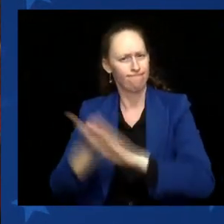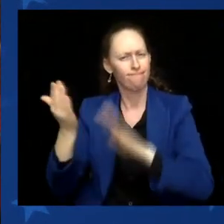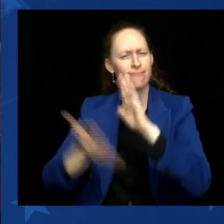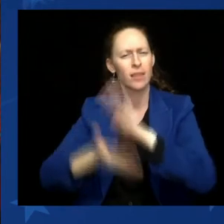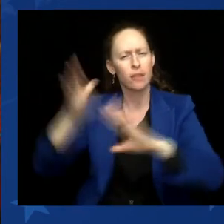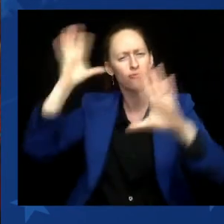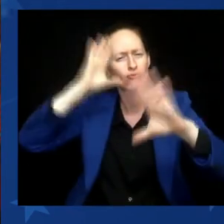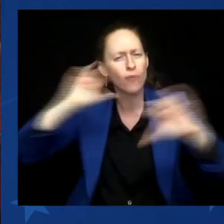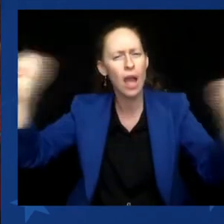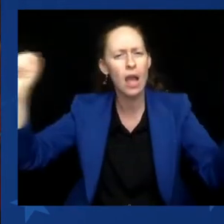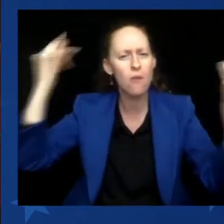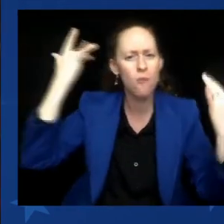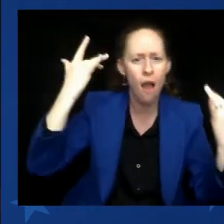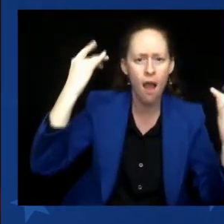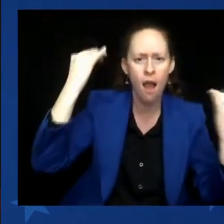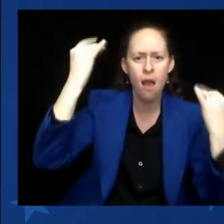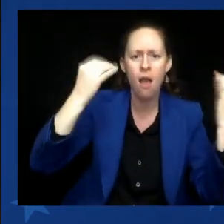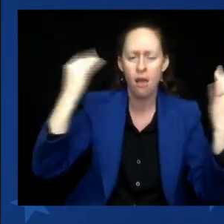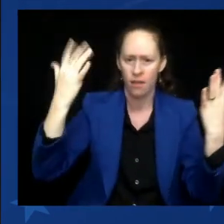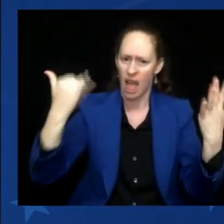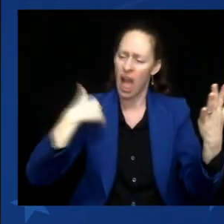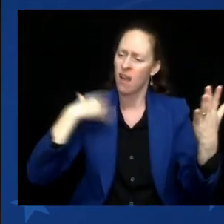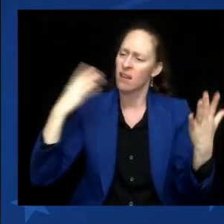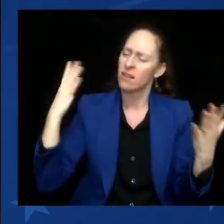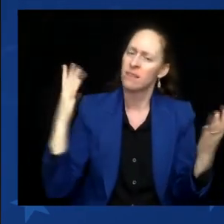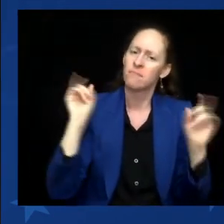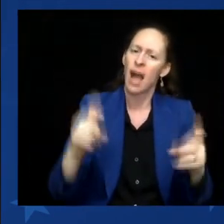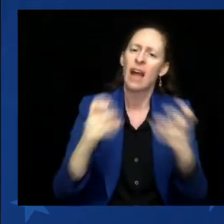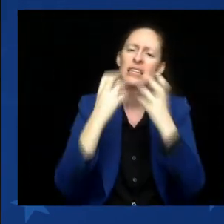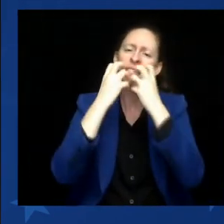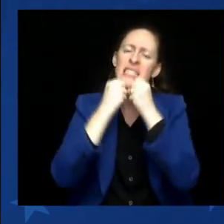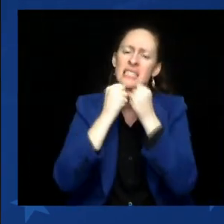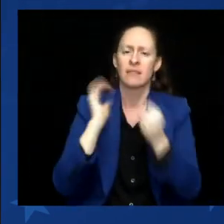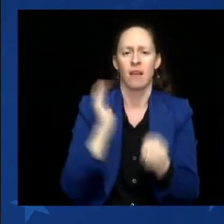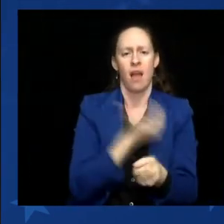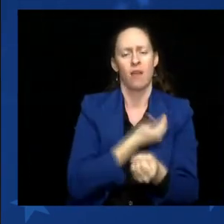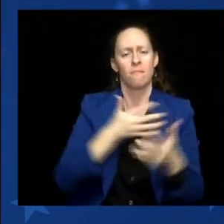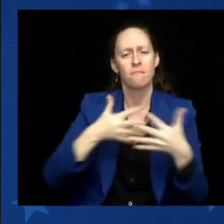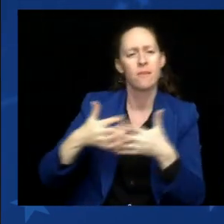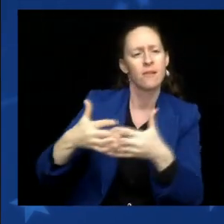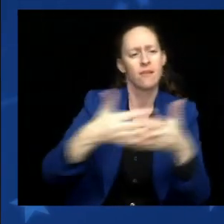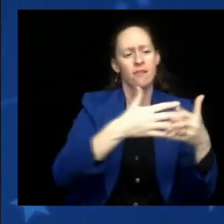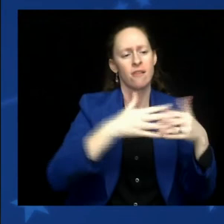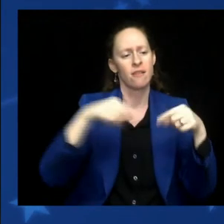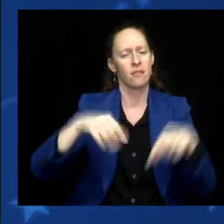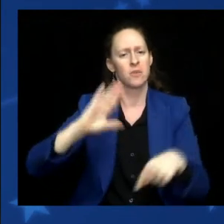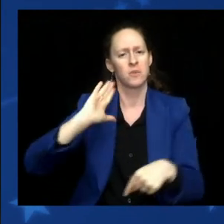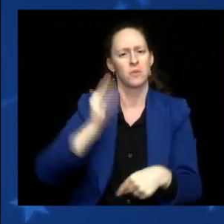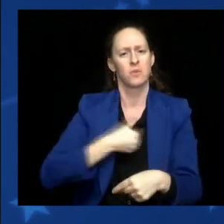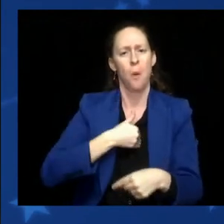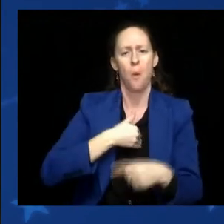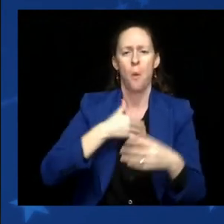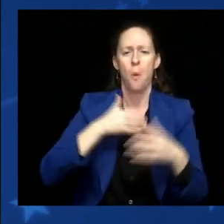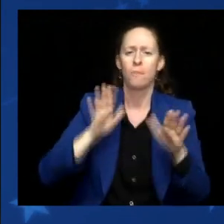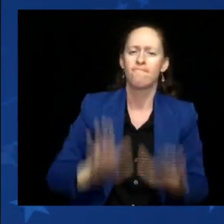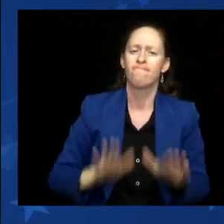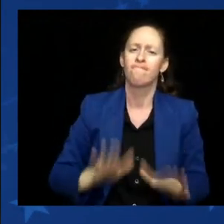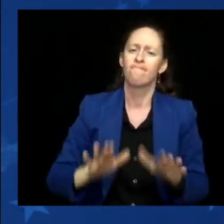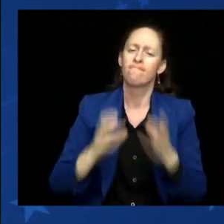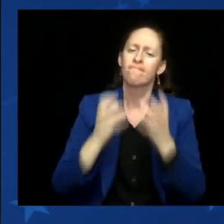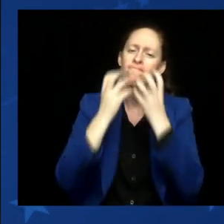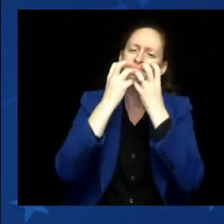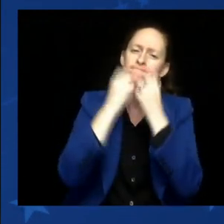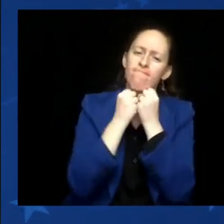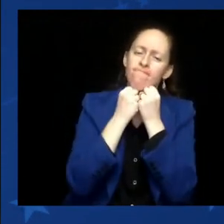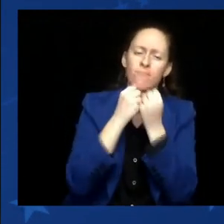believe the soul is the breath, the life, and the essence of who we are. The soul is